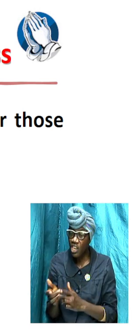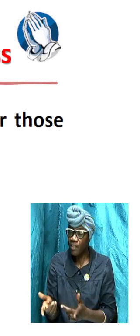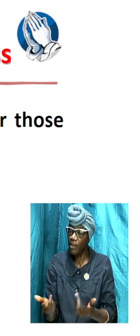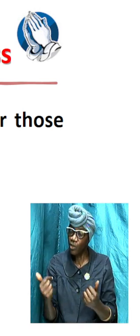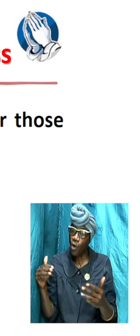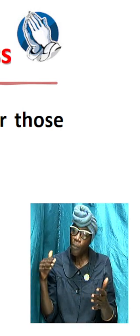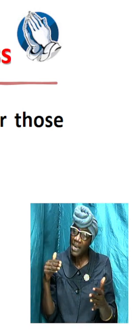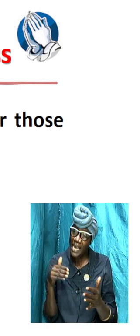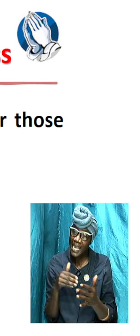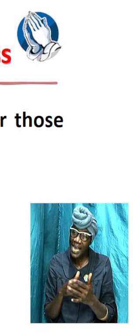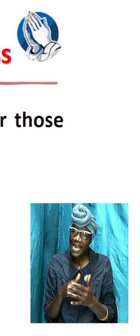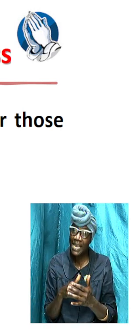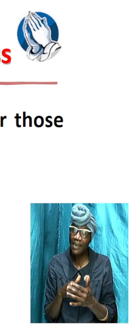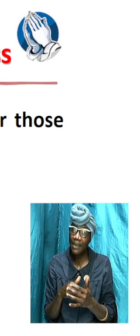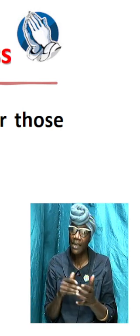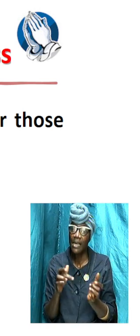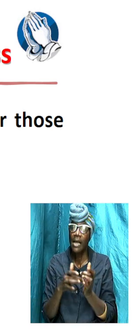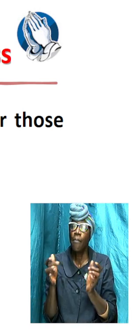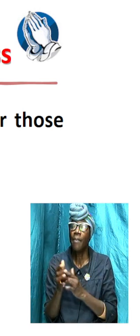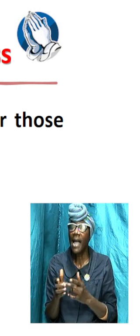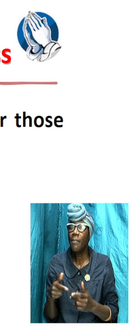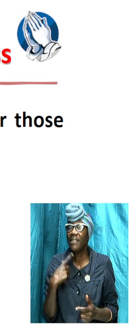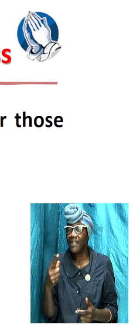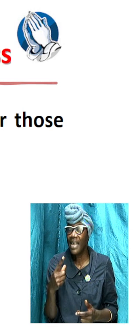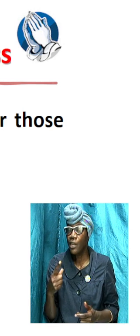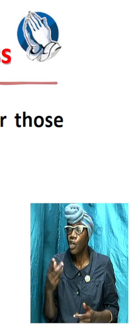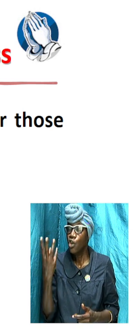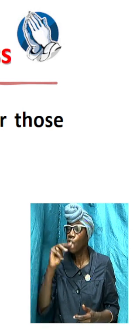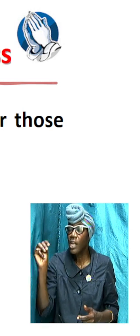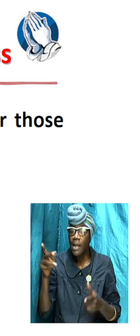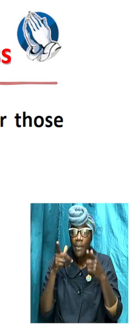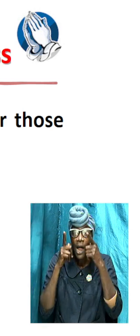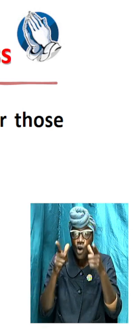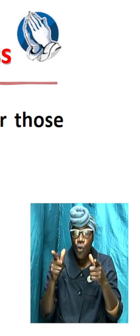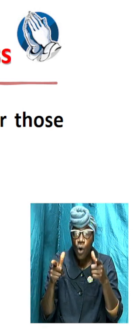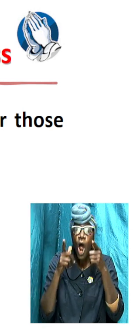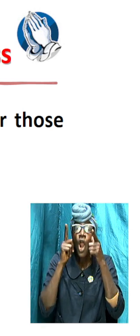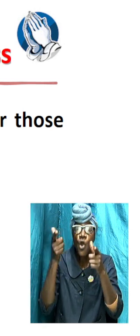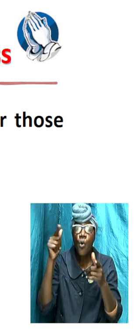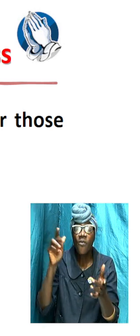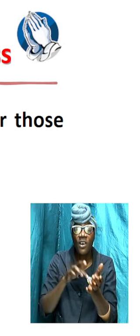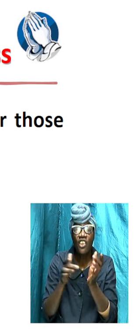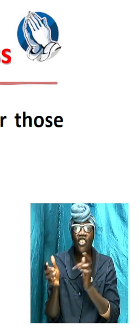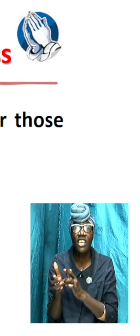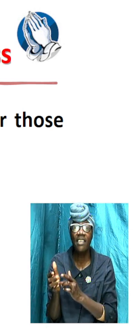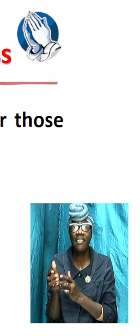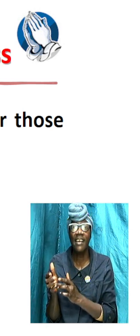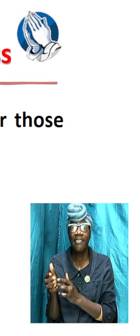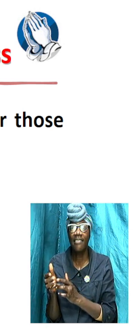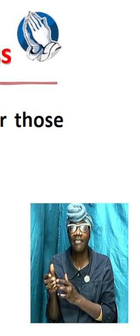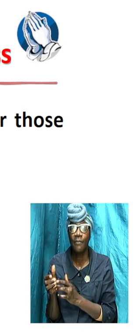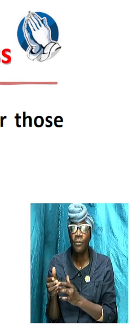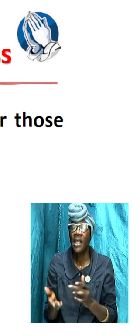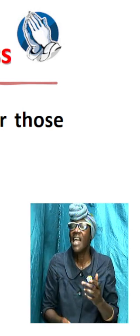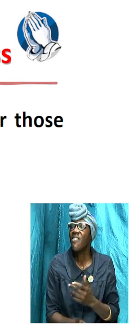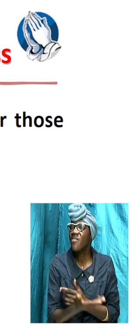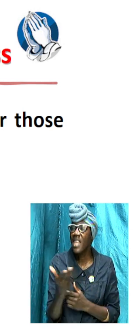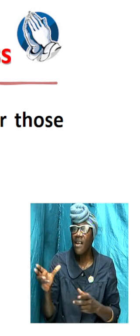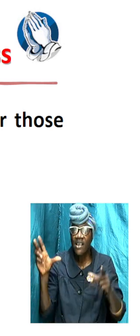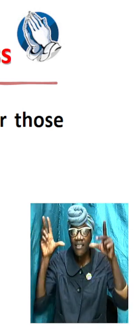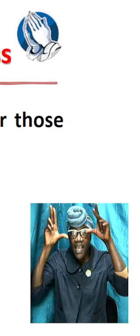again. Amen. That's what the Bible said, to them that look for him, look for Jesus. Amen. Because guess what? There is a crown